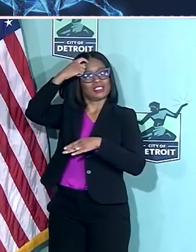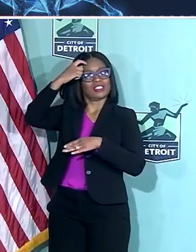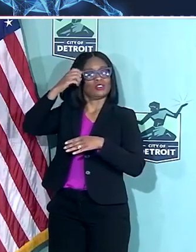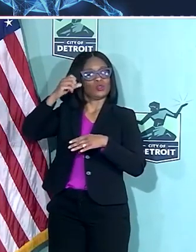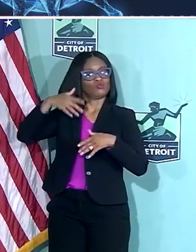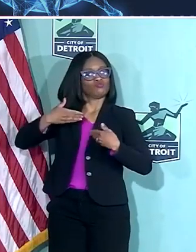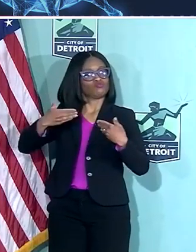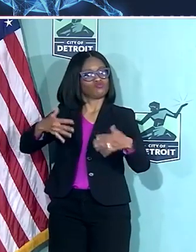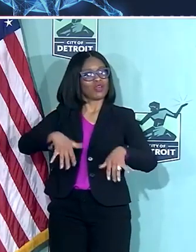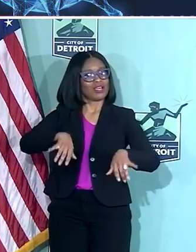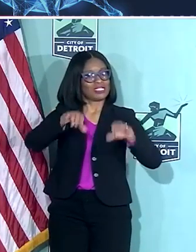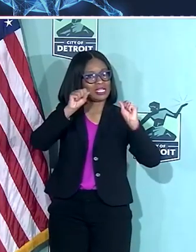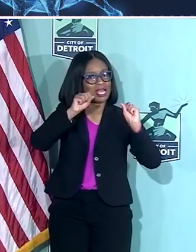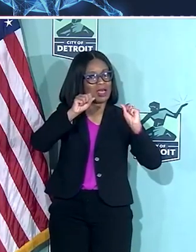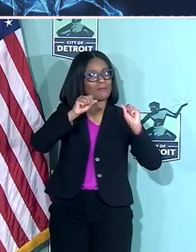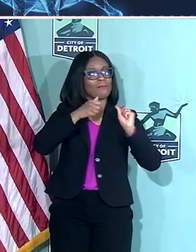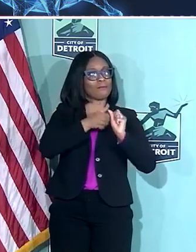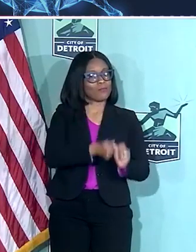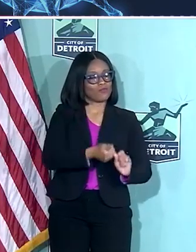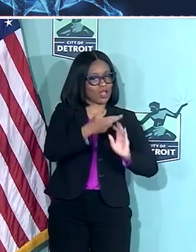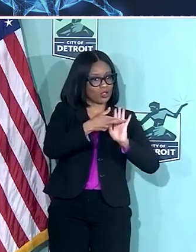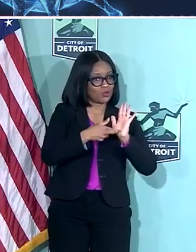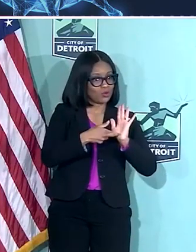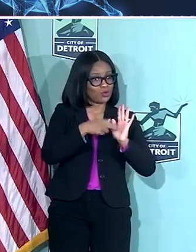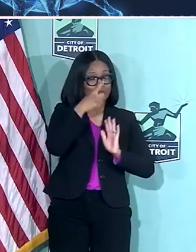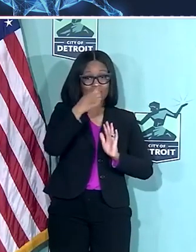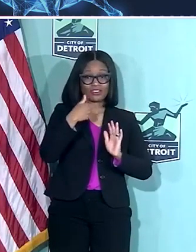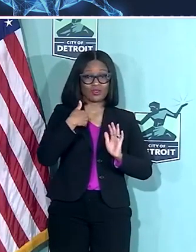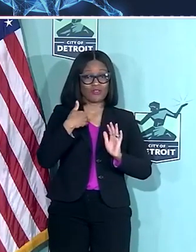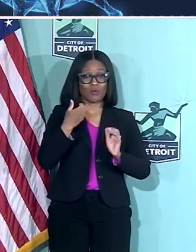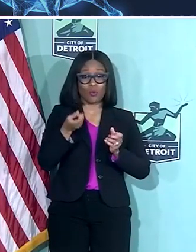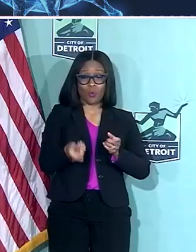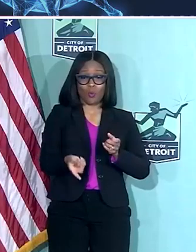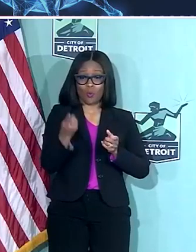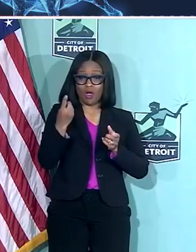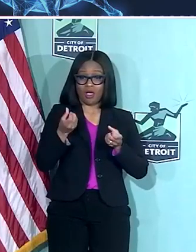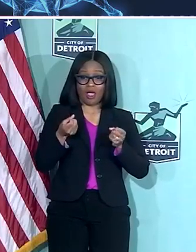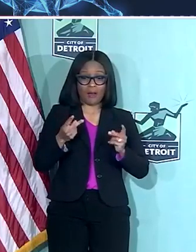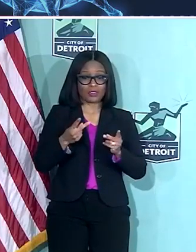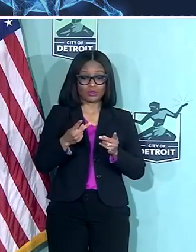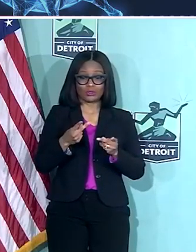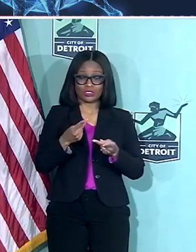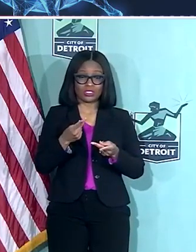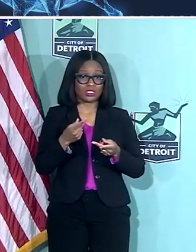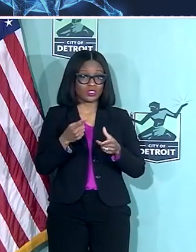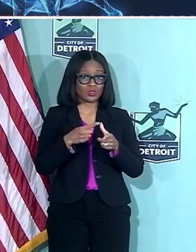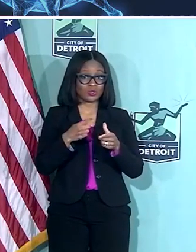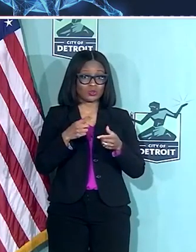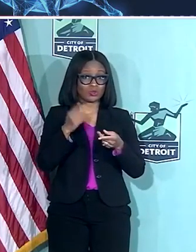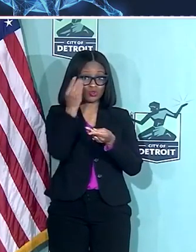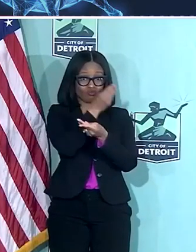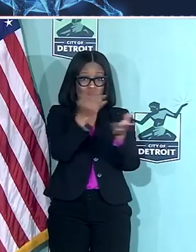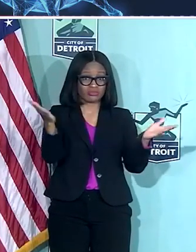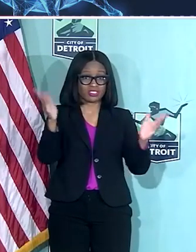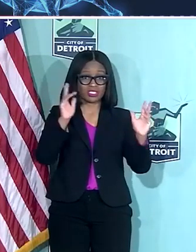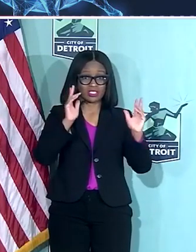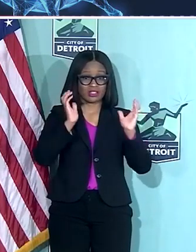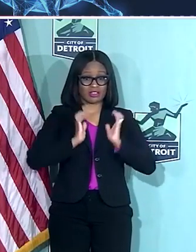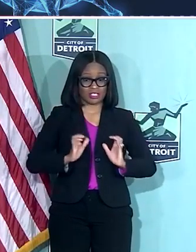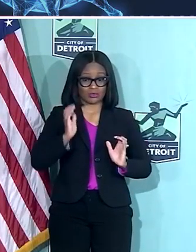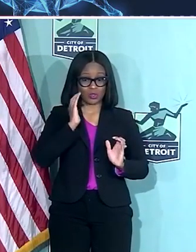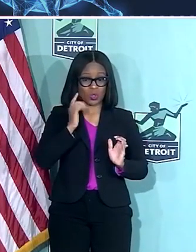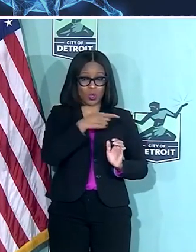now, and you get one chance to make a first impression as you come out of this. And I would think that